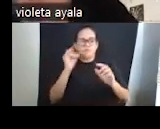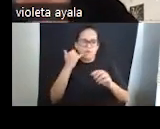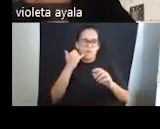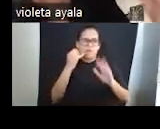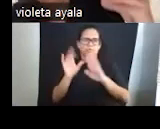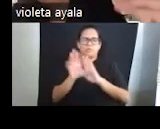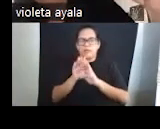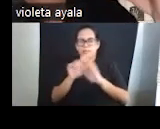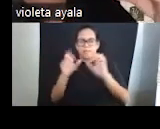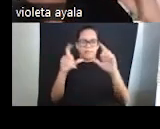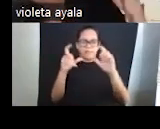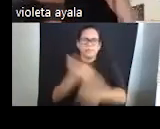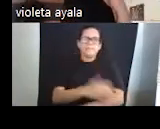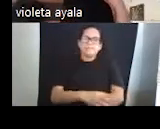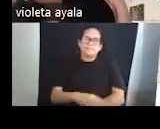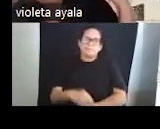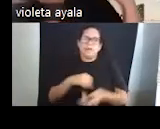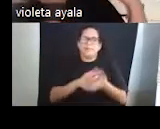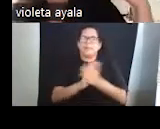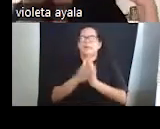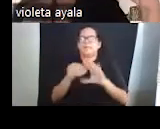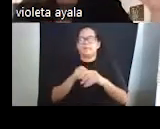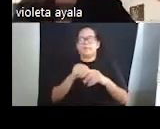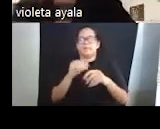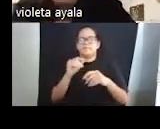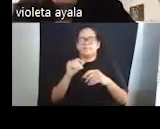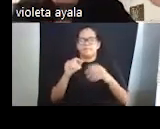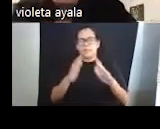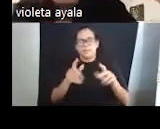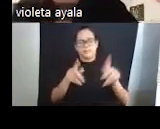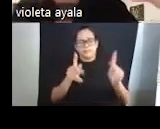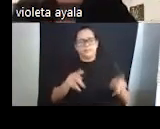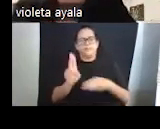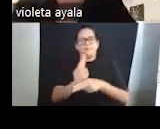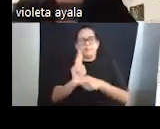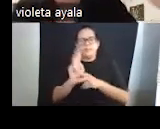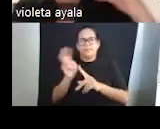a camera, right? So I became, in a sense, this